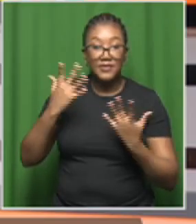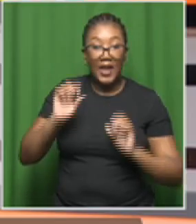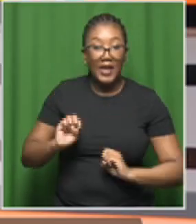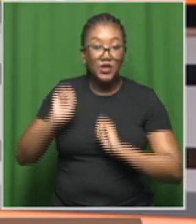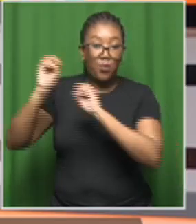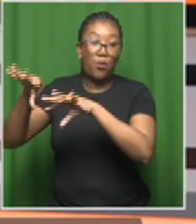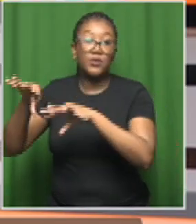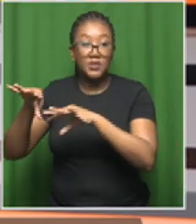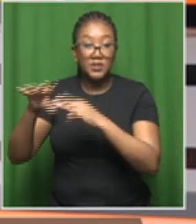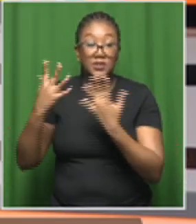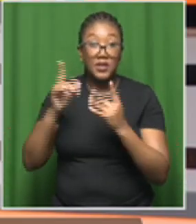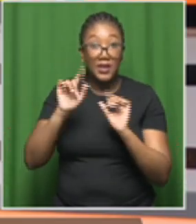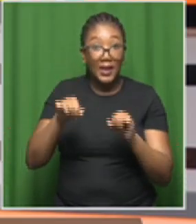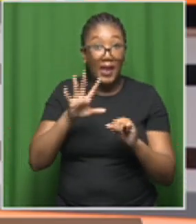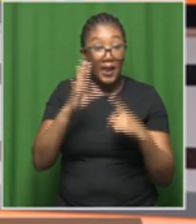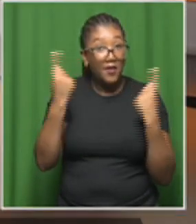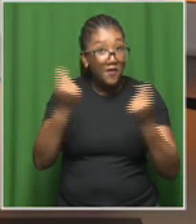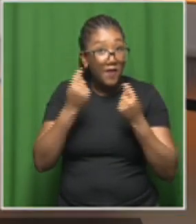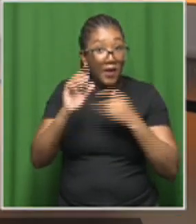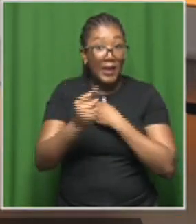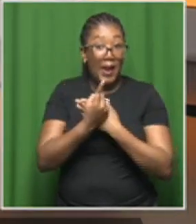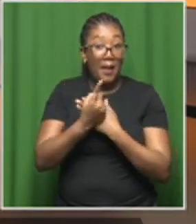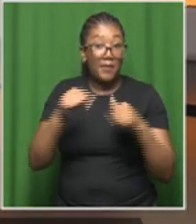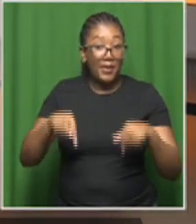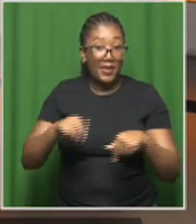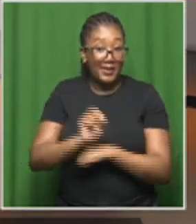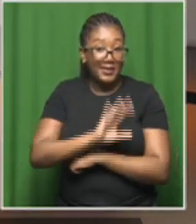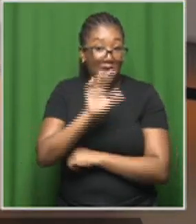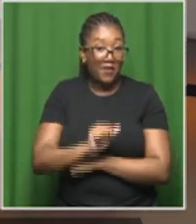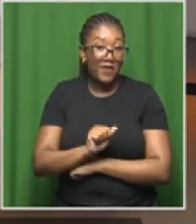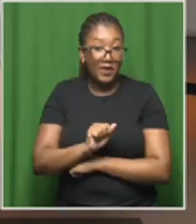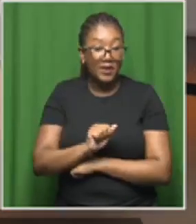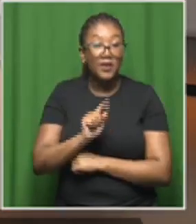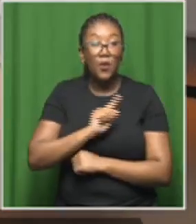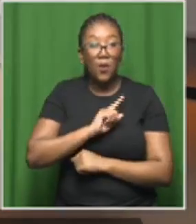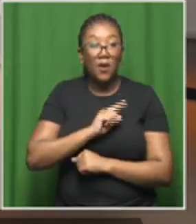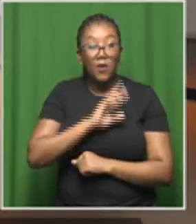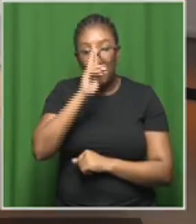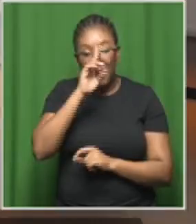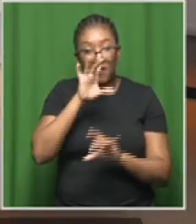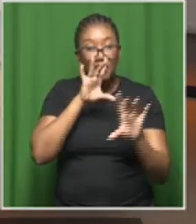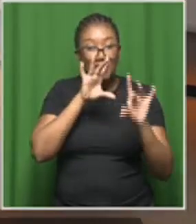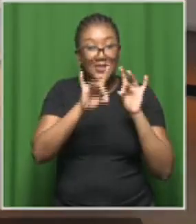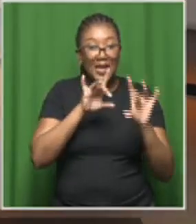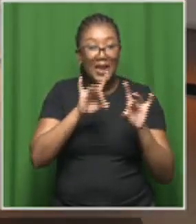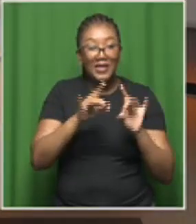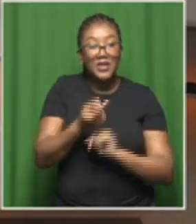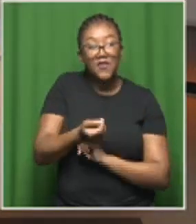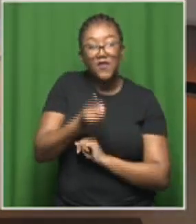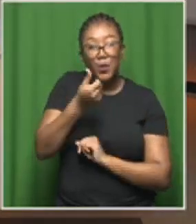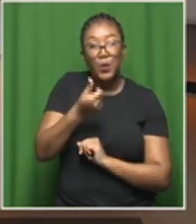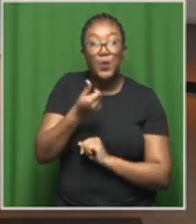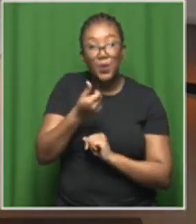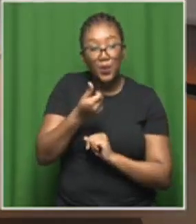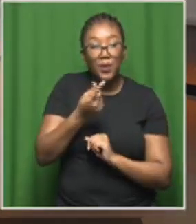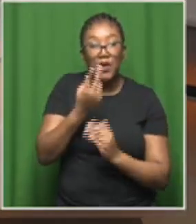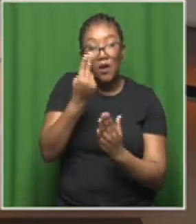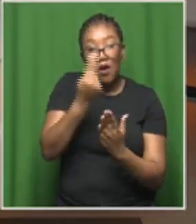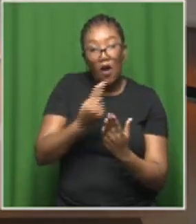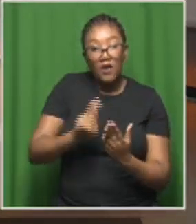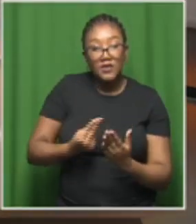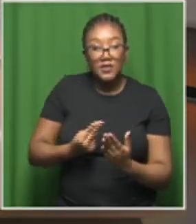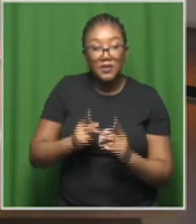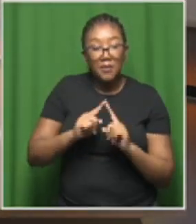particular event here in South Africa? Well, it was a very small selection of artworks that was about, you know, giving